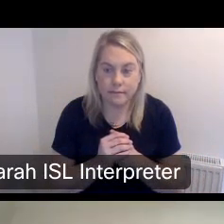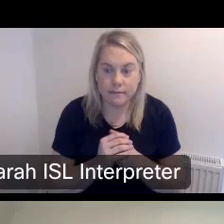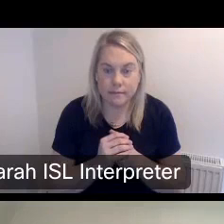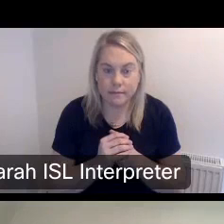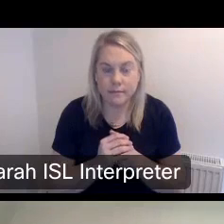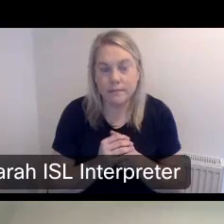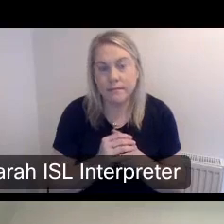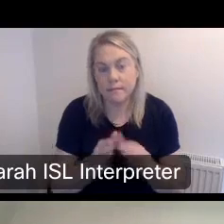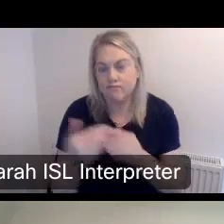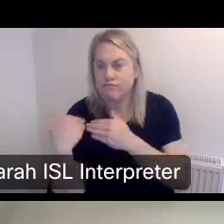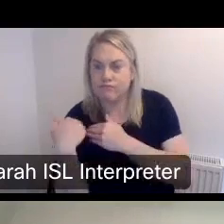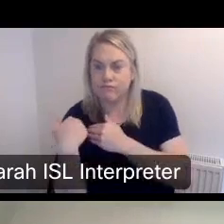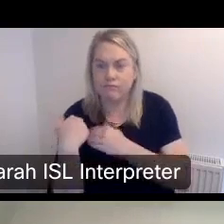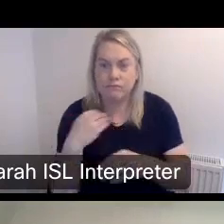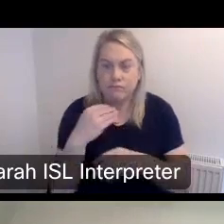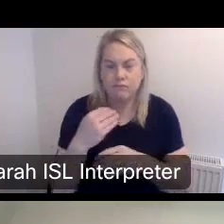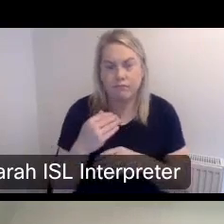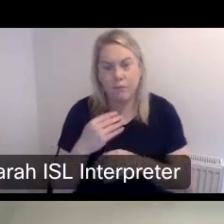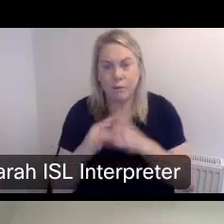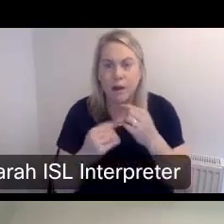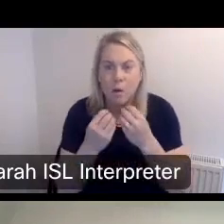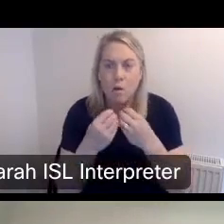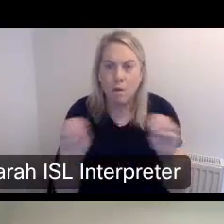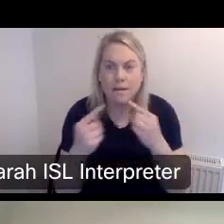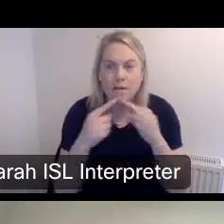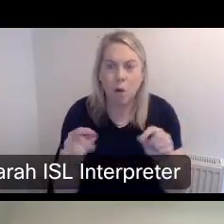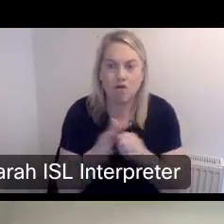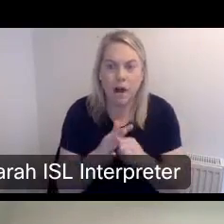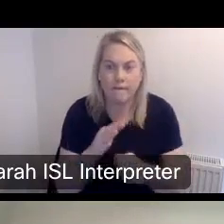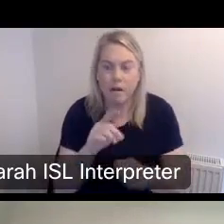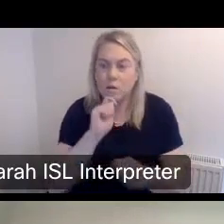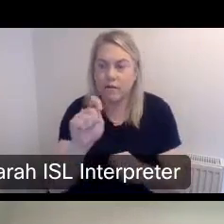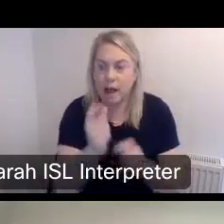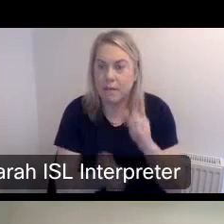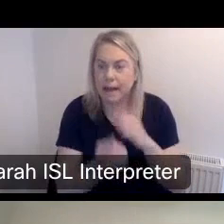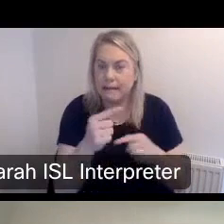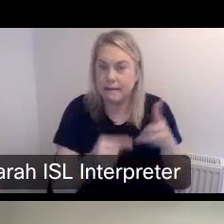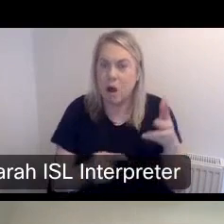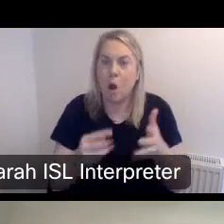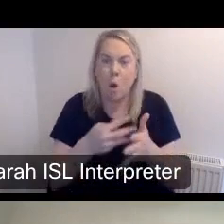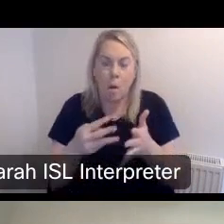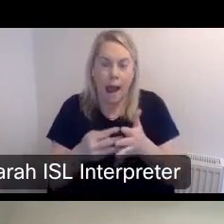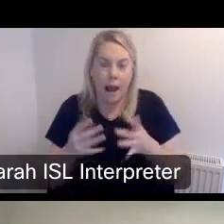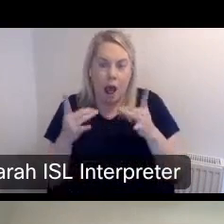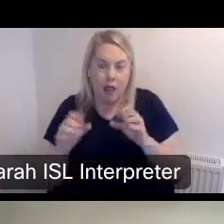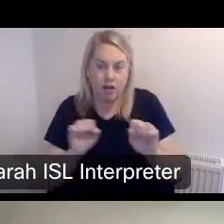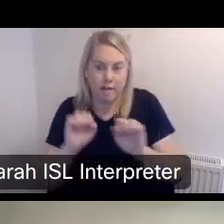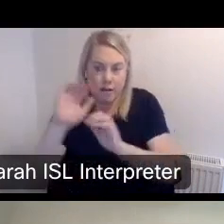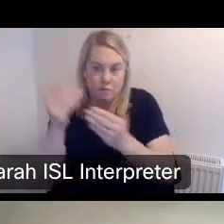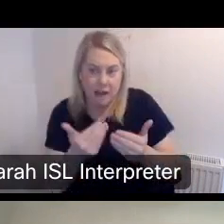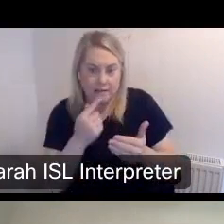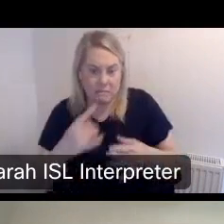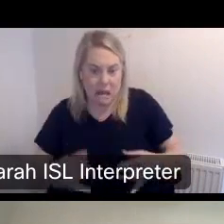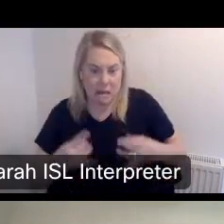The obligation to make an open disclosure of a notifiable incident. So where a health service provider is satisfied that a notifiable